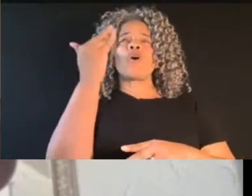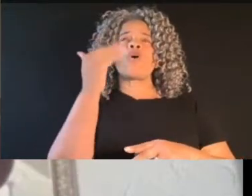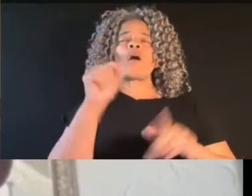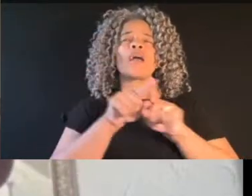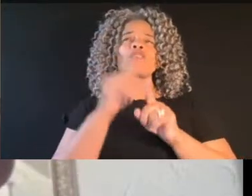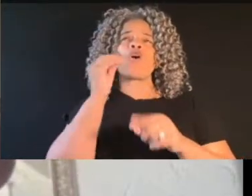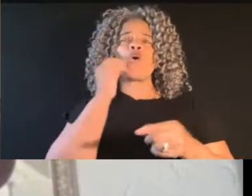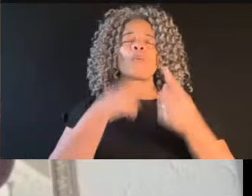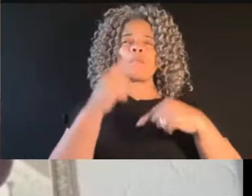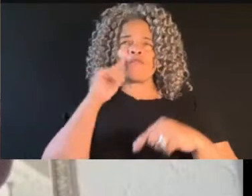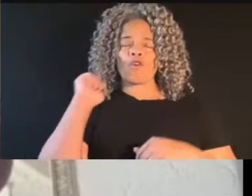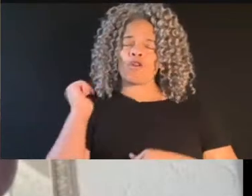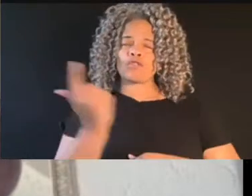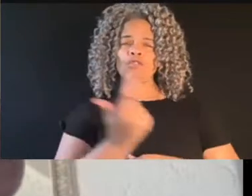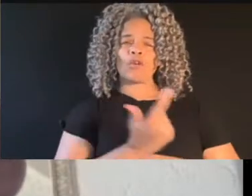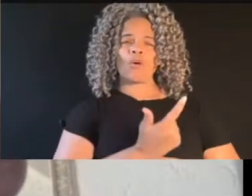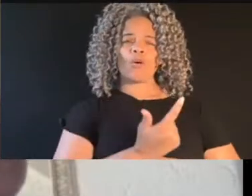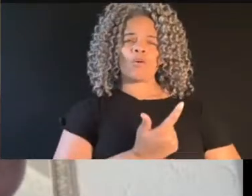all.